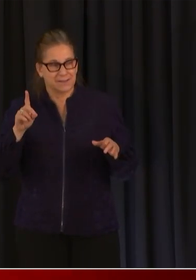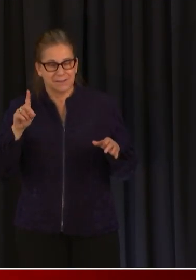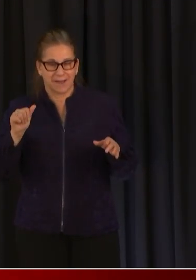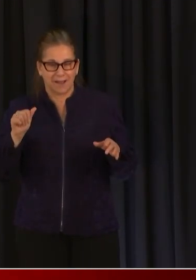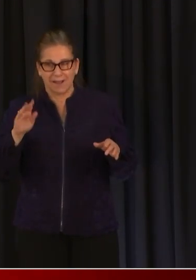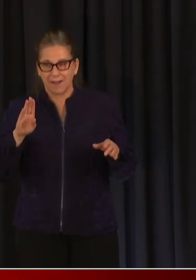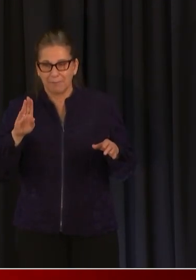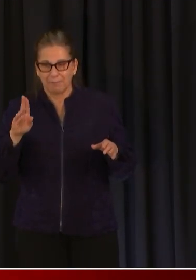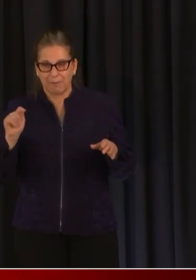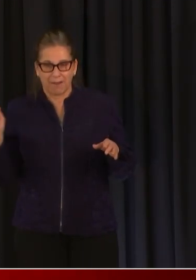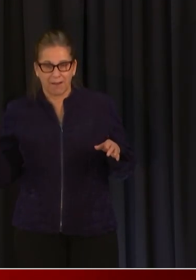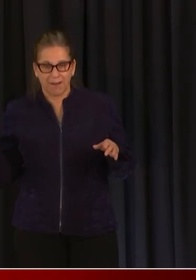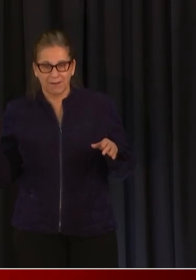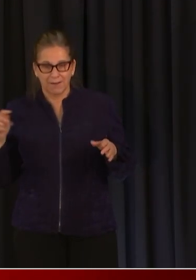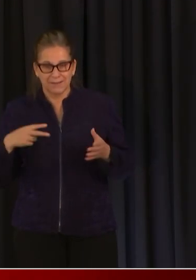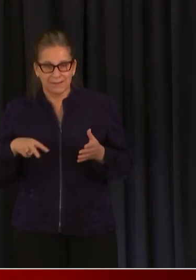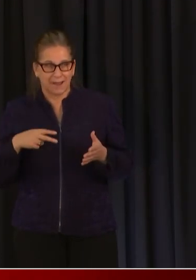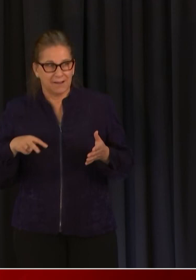was fun.